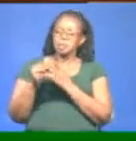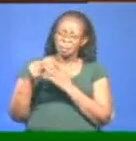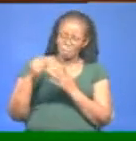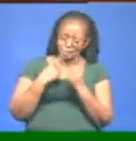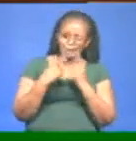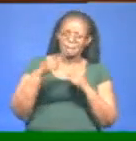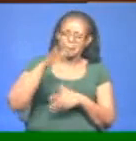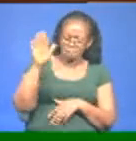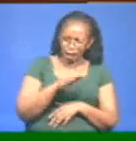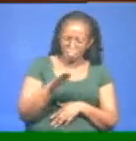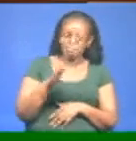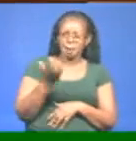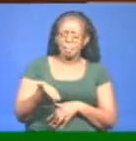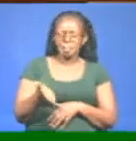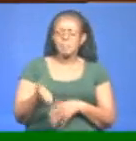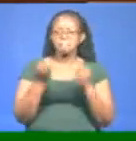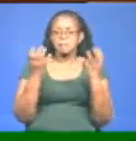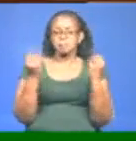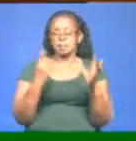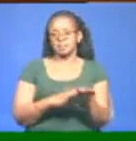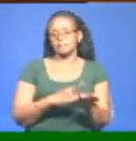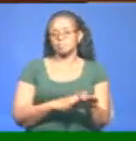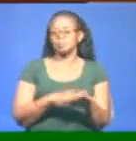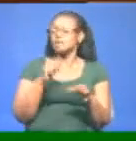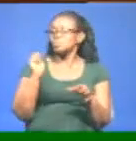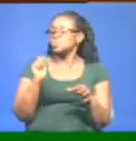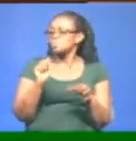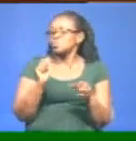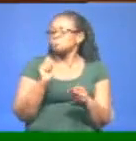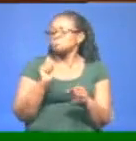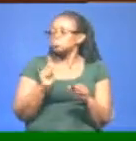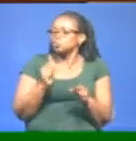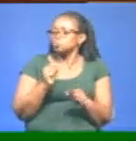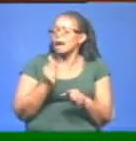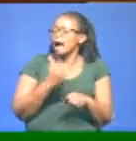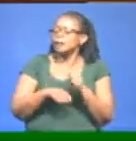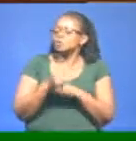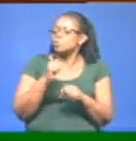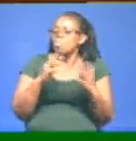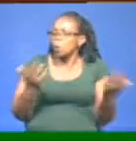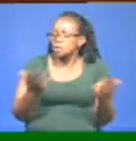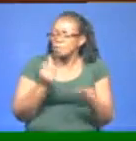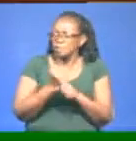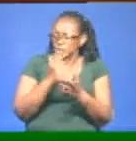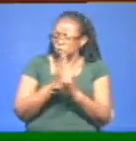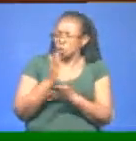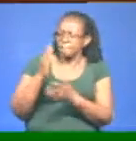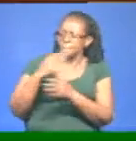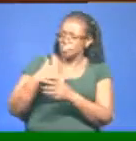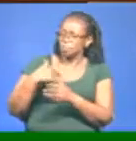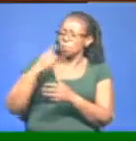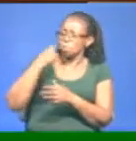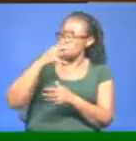do to make sure that the interest of these Kenyans when they go out of the country is protected? But the government has